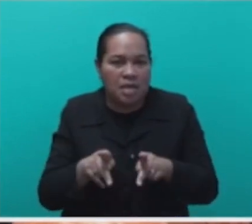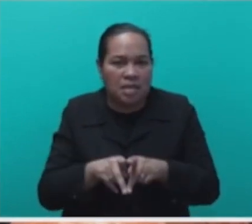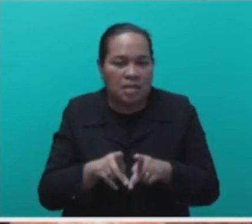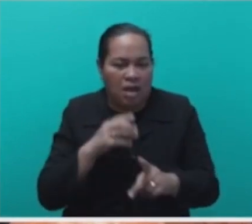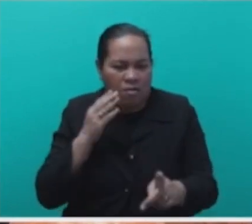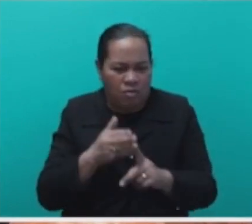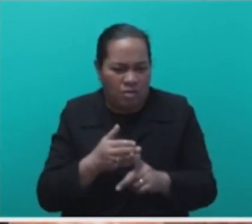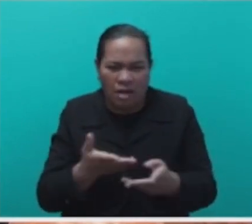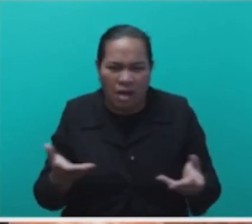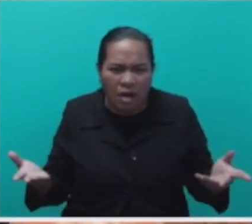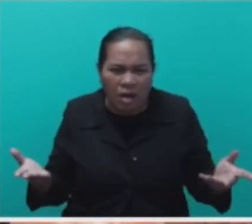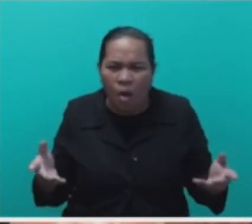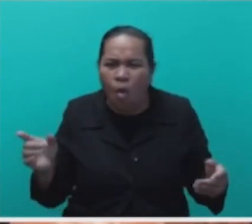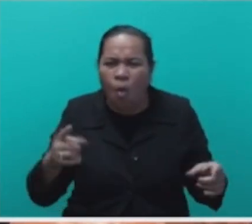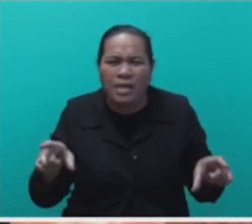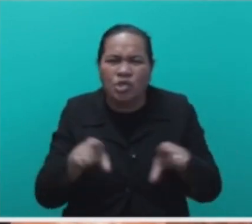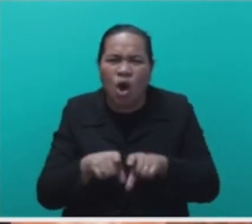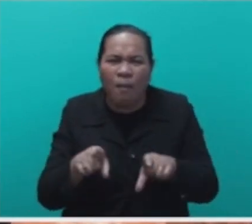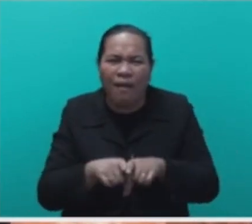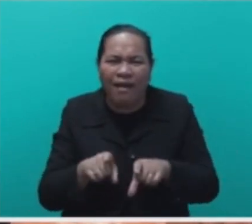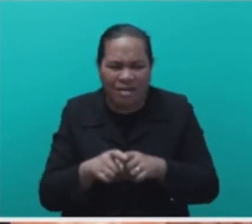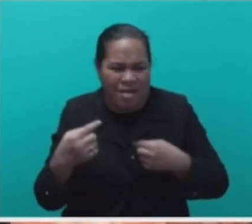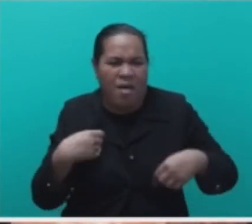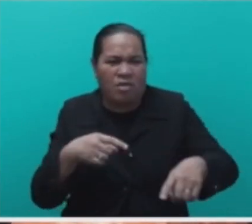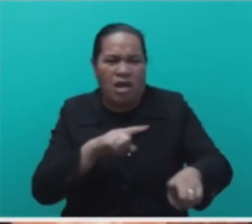But what is the common ground, Mr. Speaker, sir?